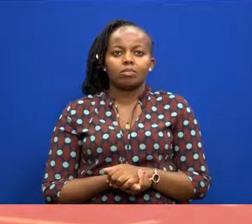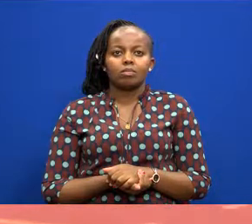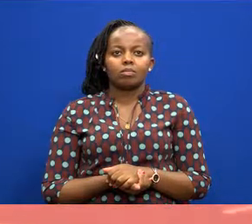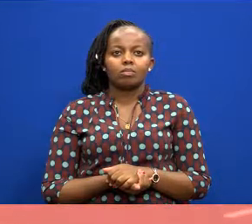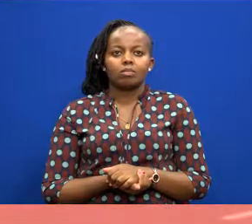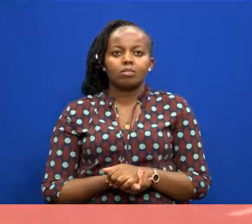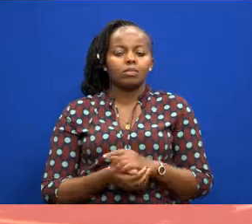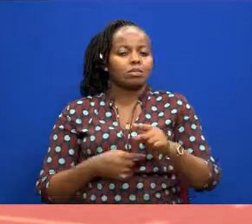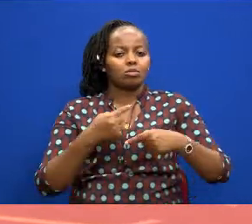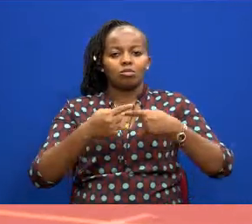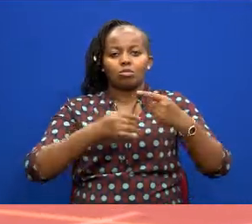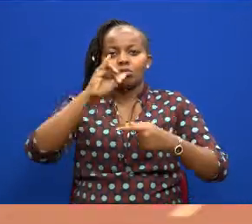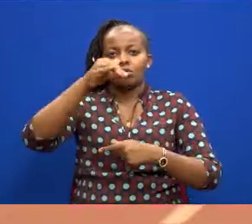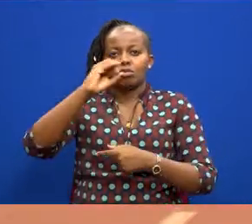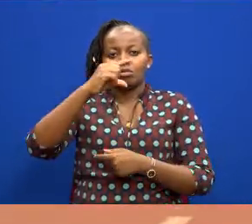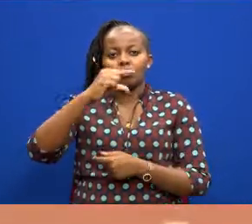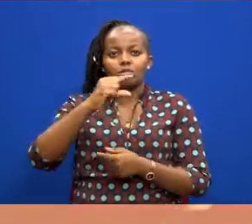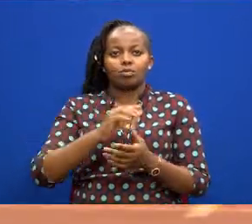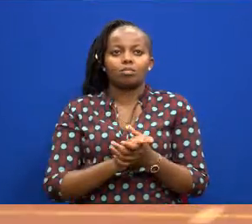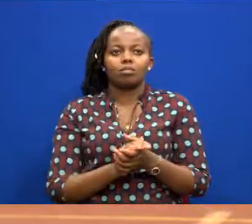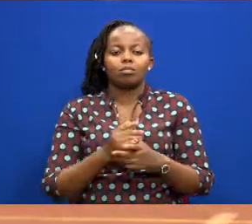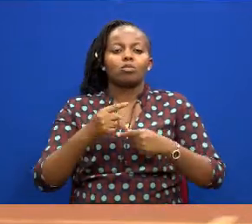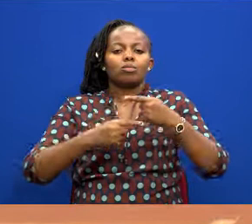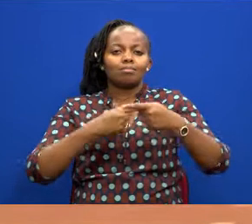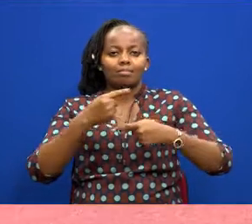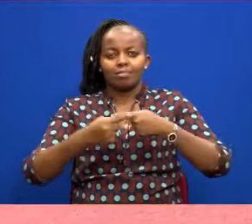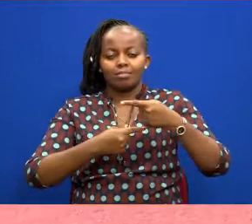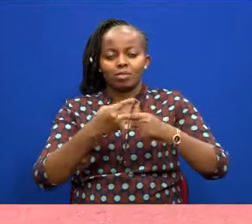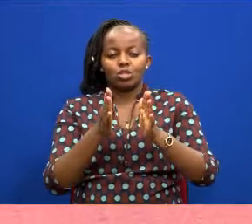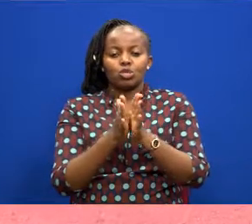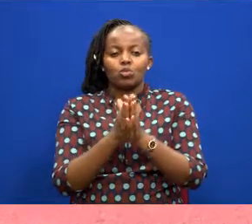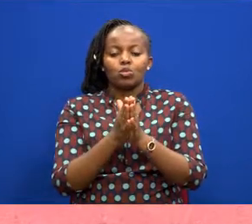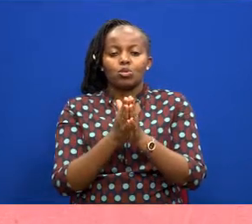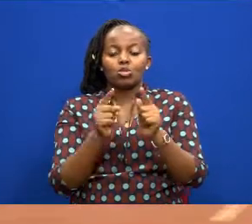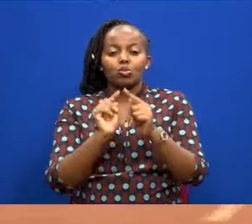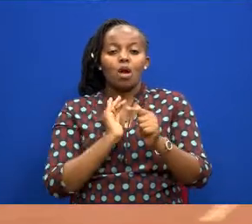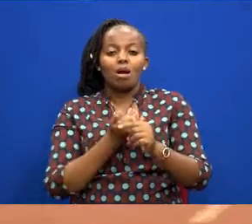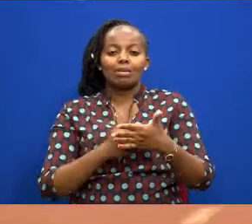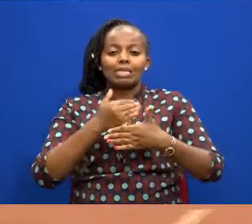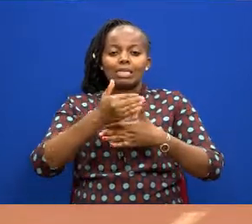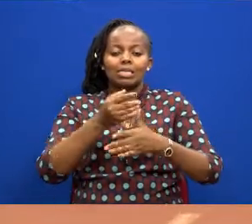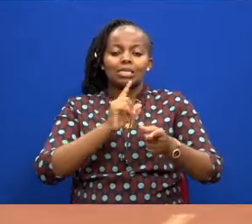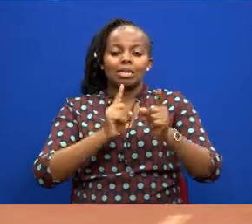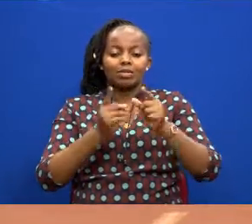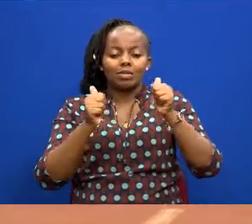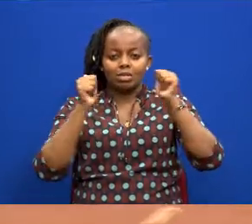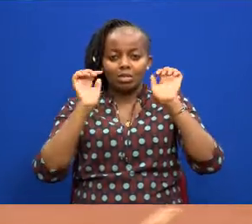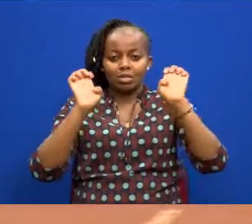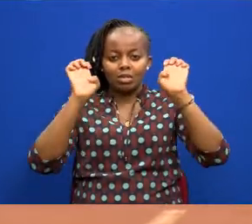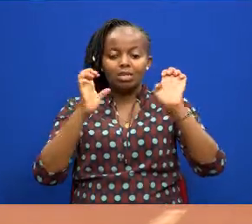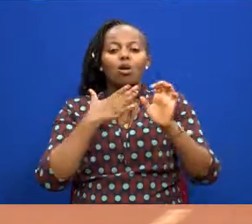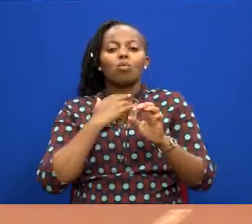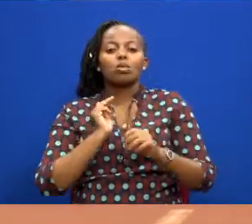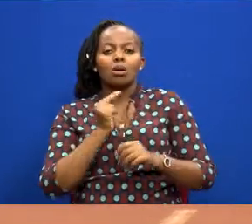A bit of jogging on the spot again. Moving on swiftly onto our next warm-up activity. We are going